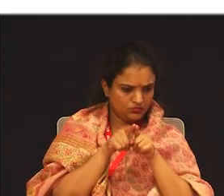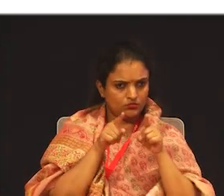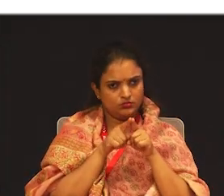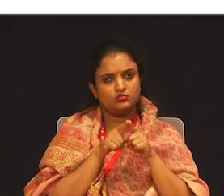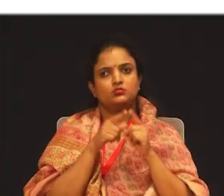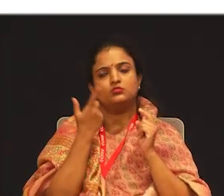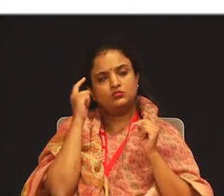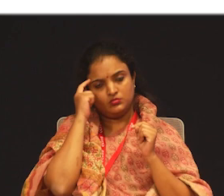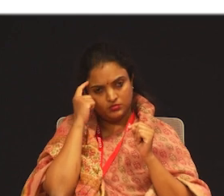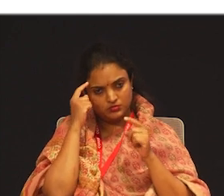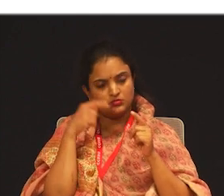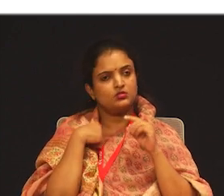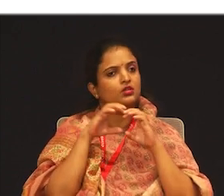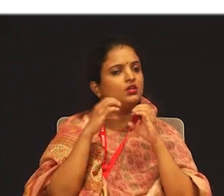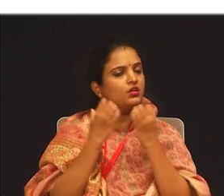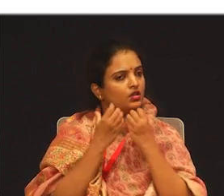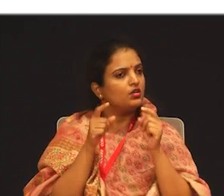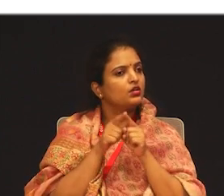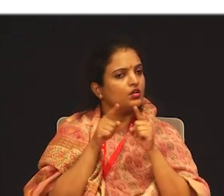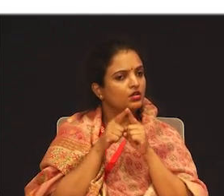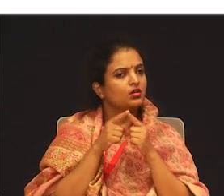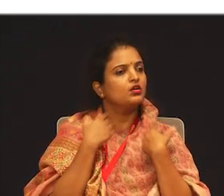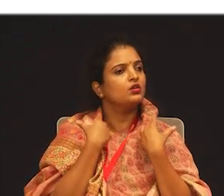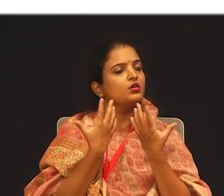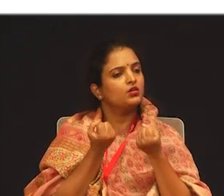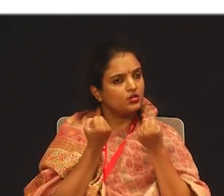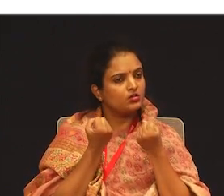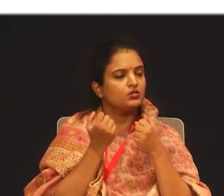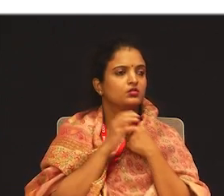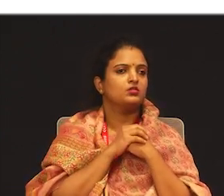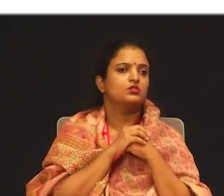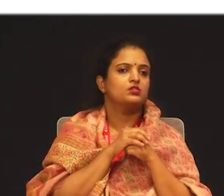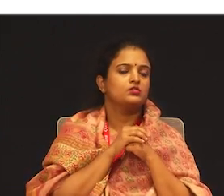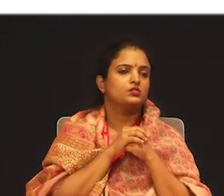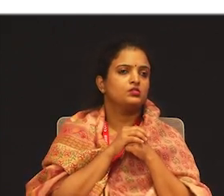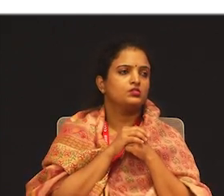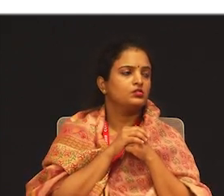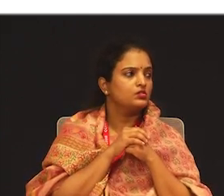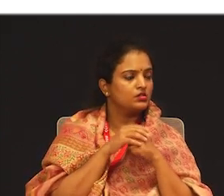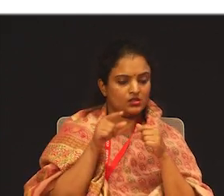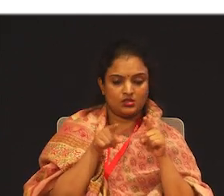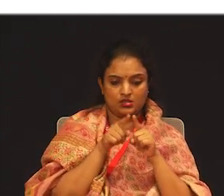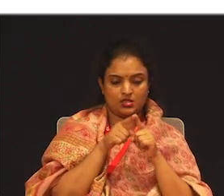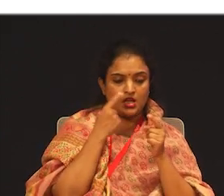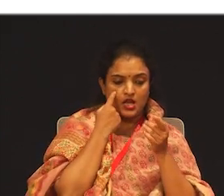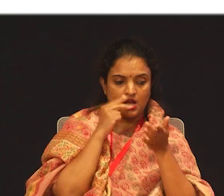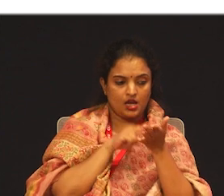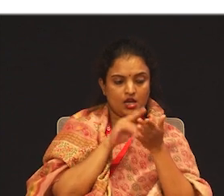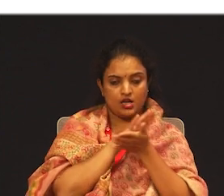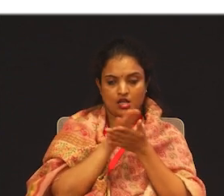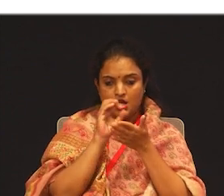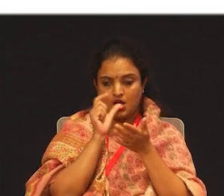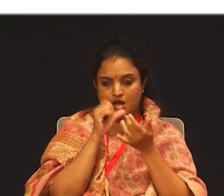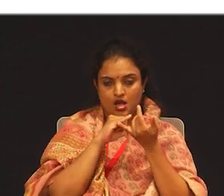behavioral manifestations in the classroom, so we prepared an in-house draft. This in-house draft we were so proud